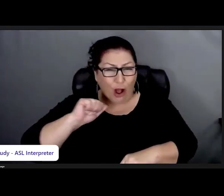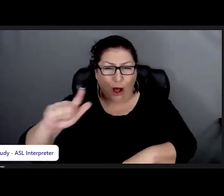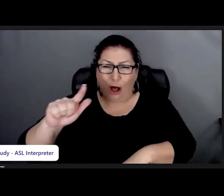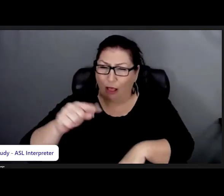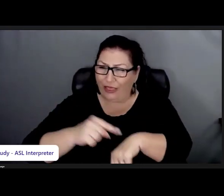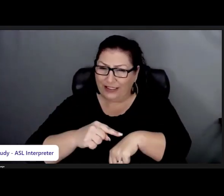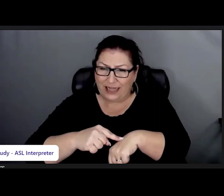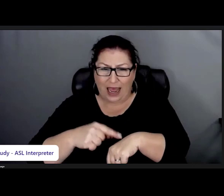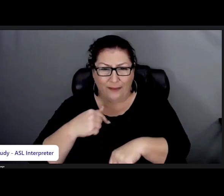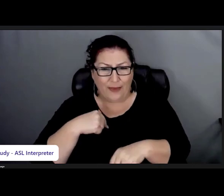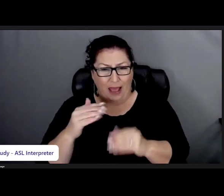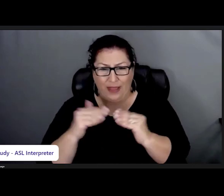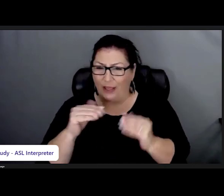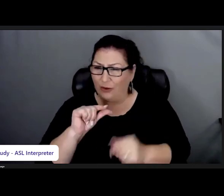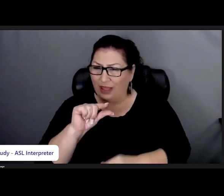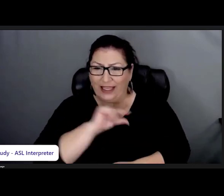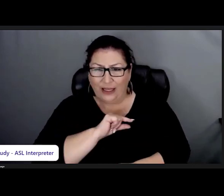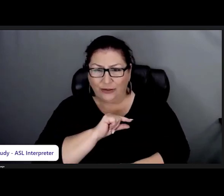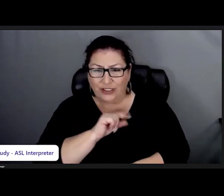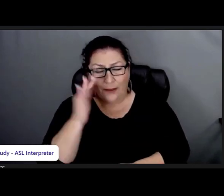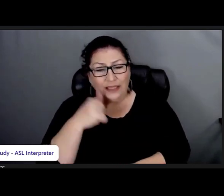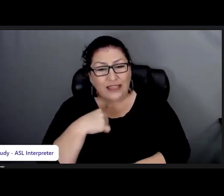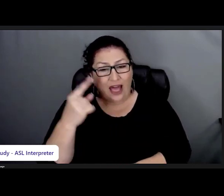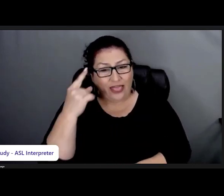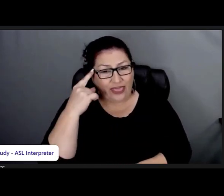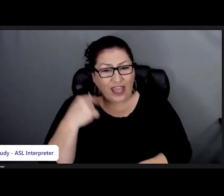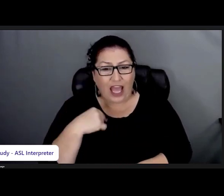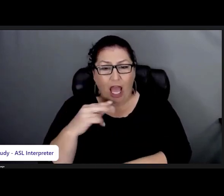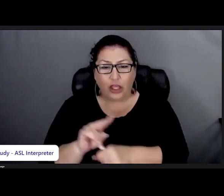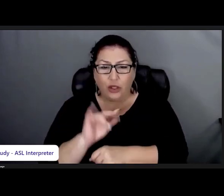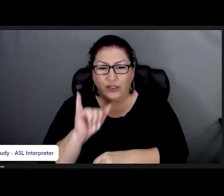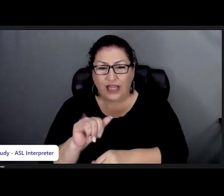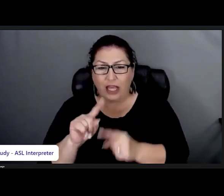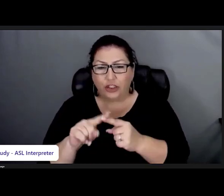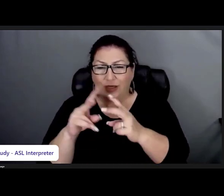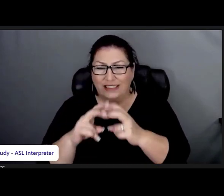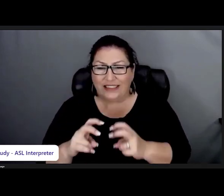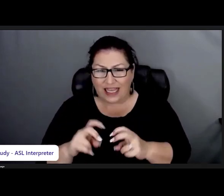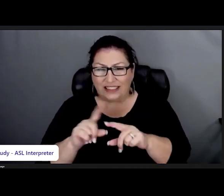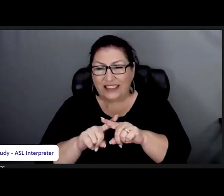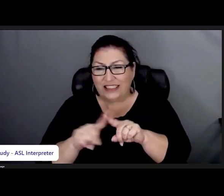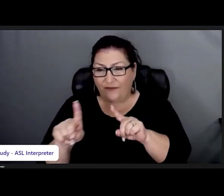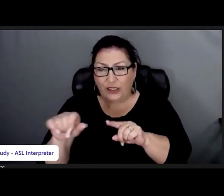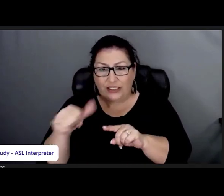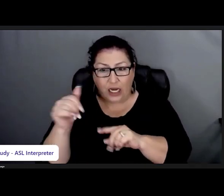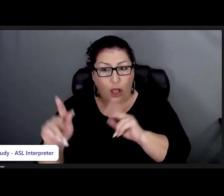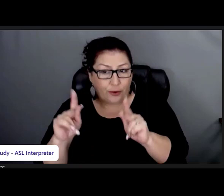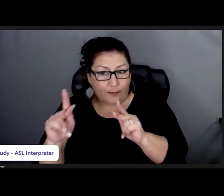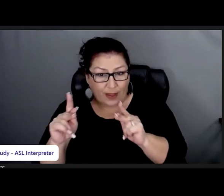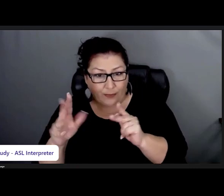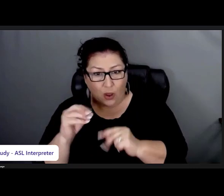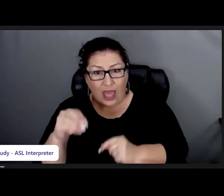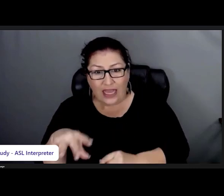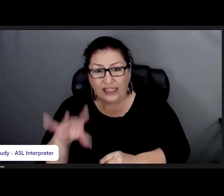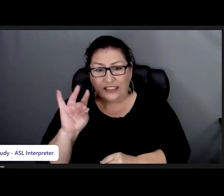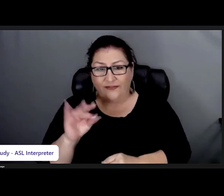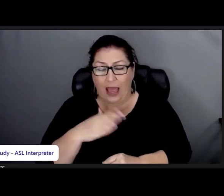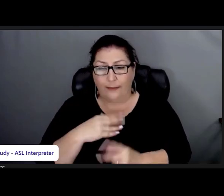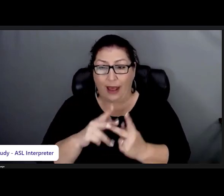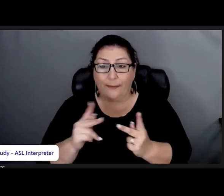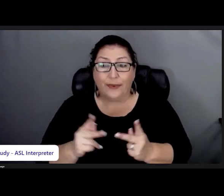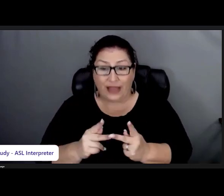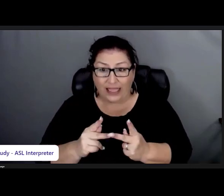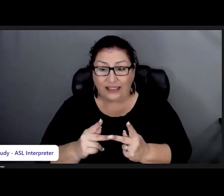I am equally guilty because I think that I use it to assess difference in others and to find my place